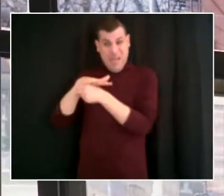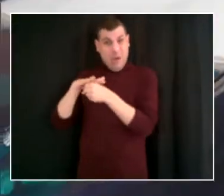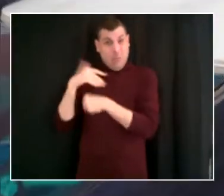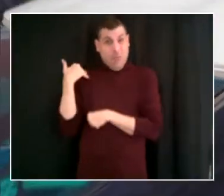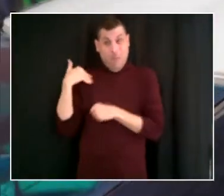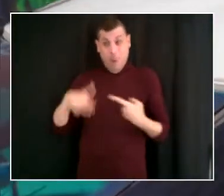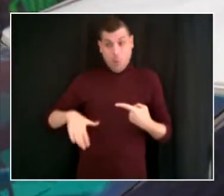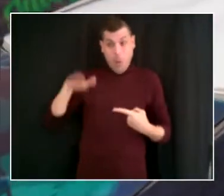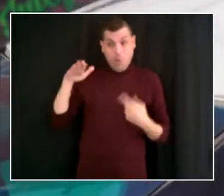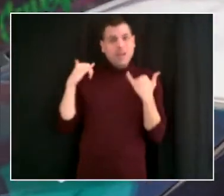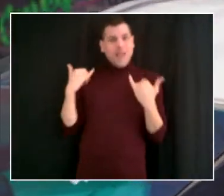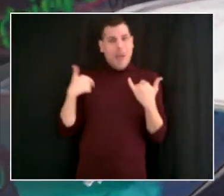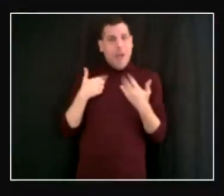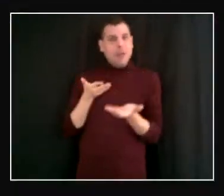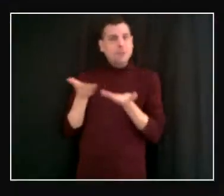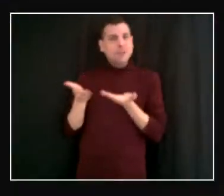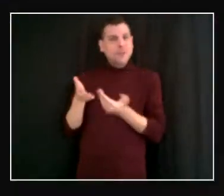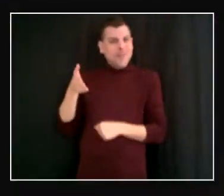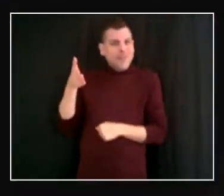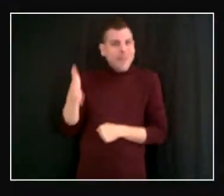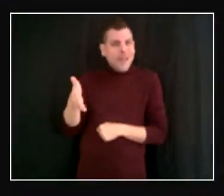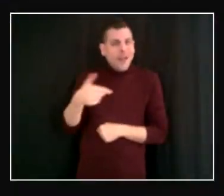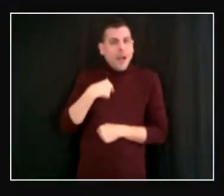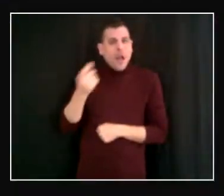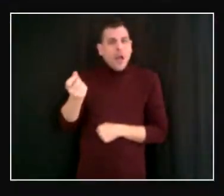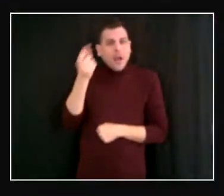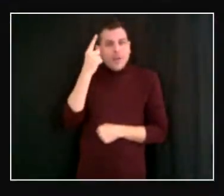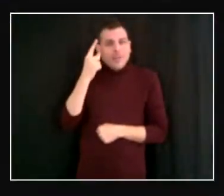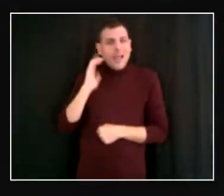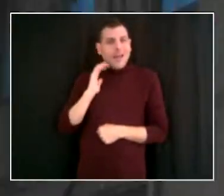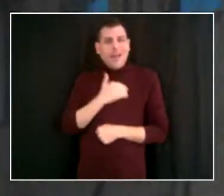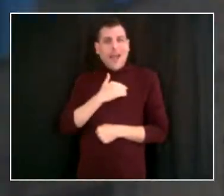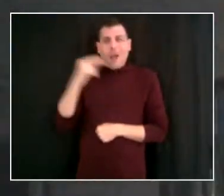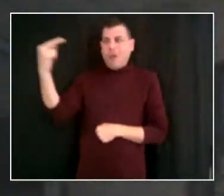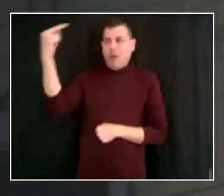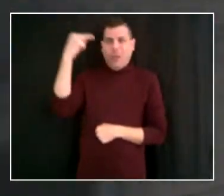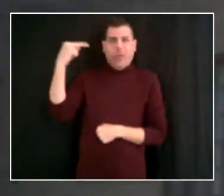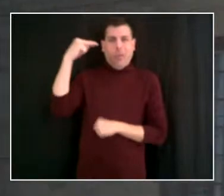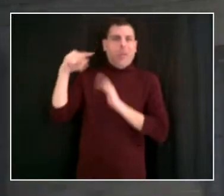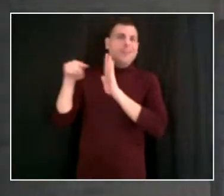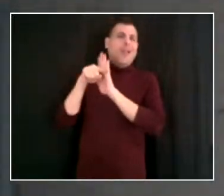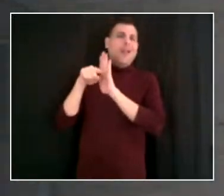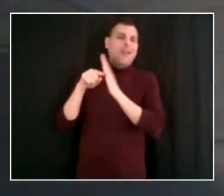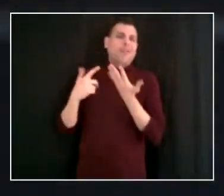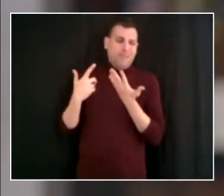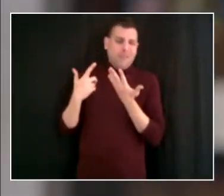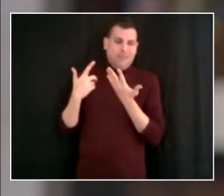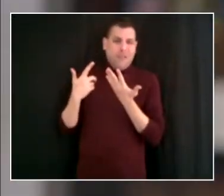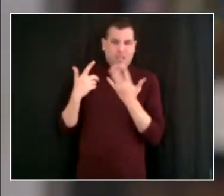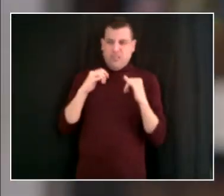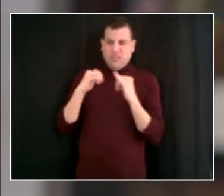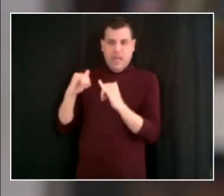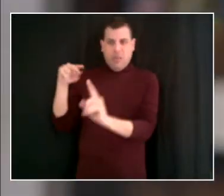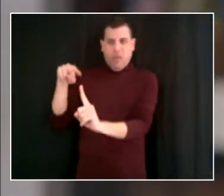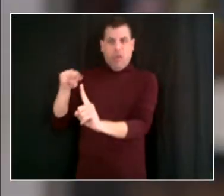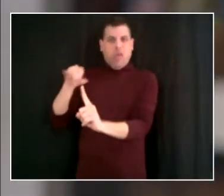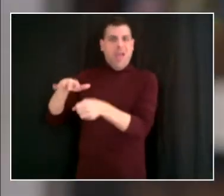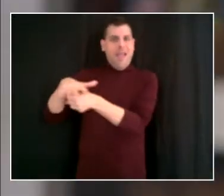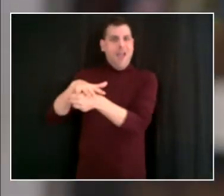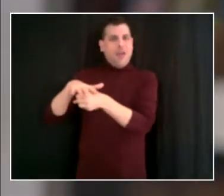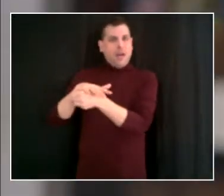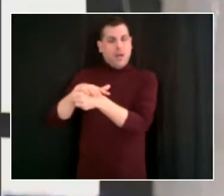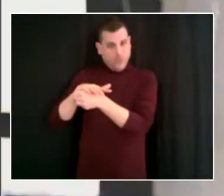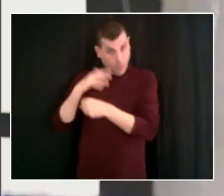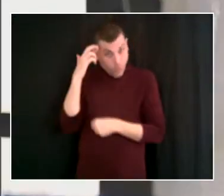because I understand the negative perception of being a police officer within my community. That's another reason why I became a police officer, to try to change